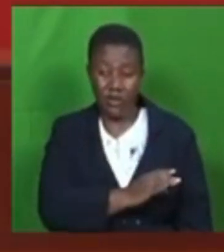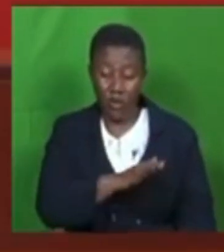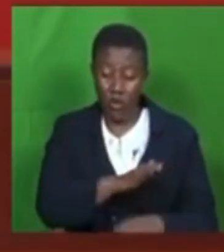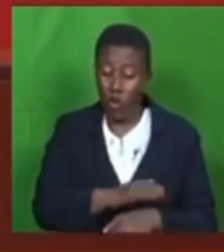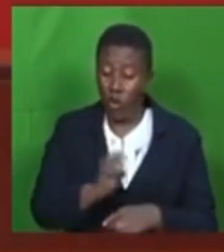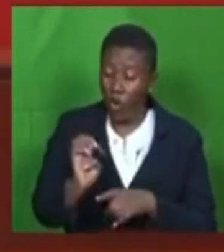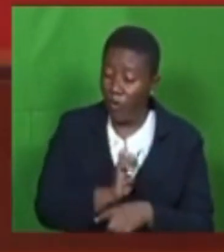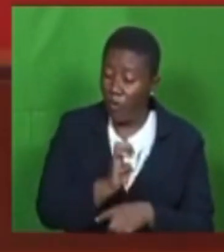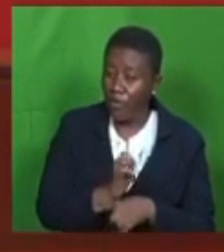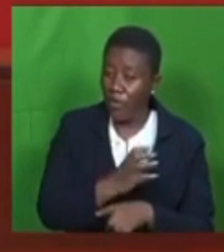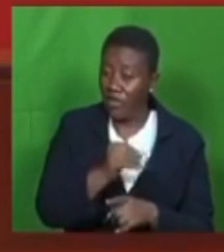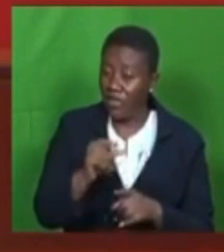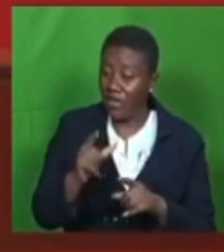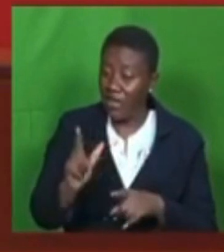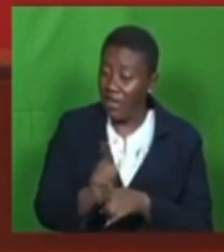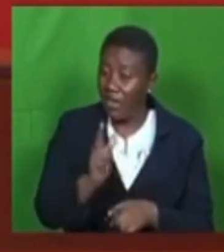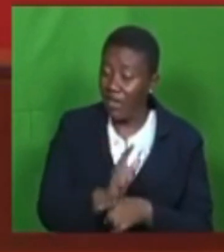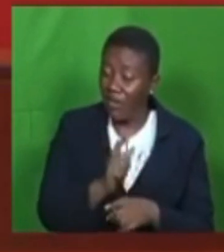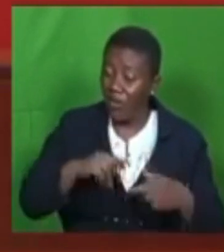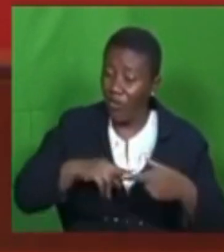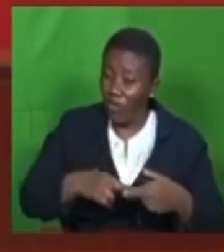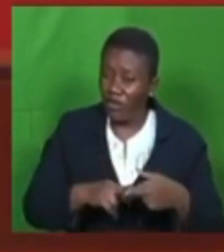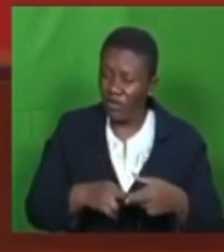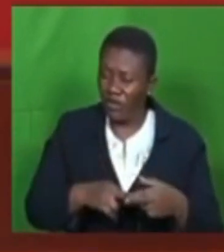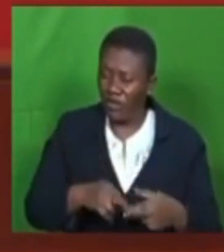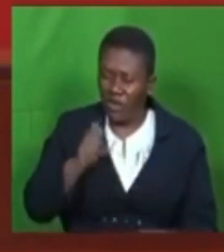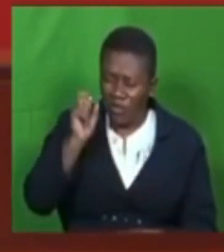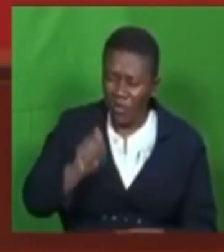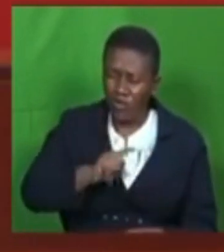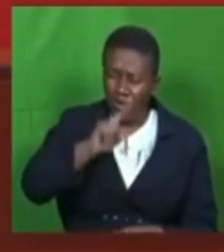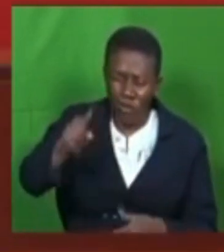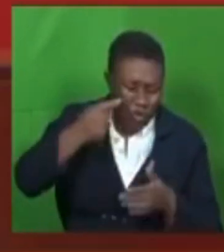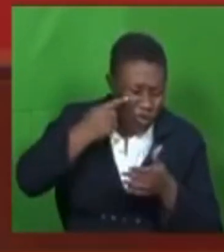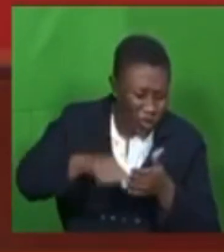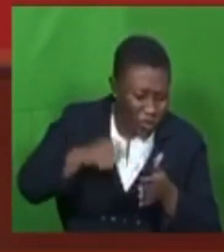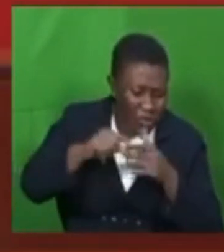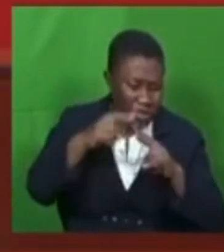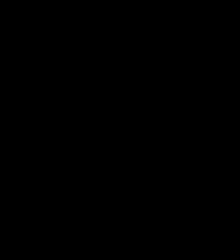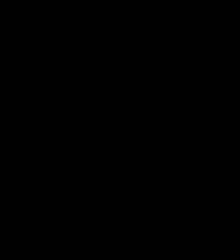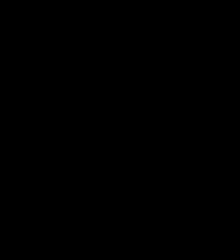Labor Relations should take up this issue and investigate it further.